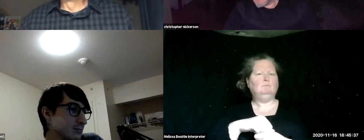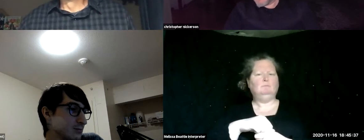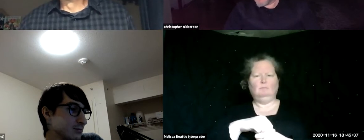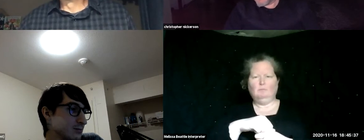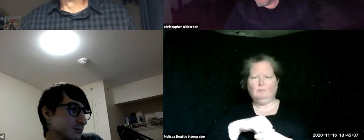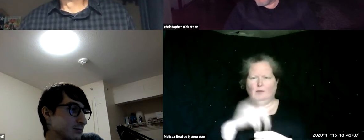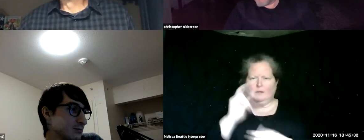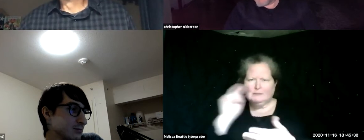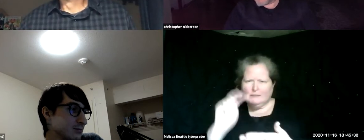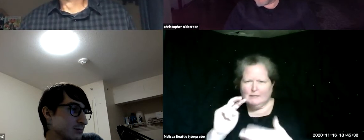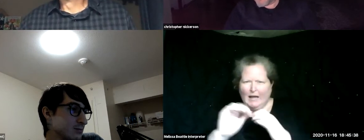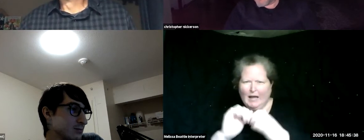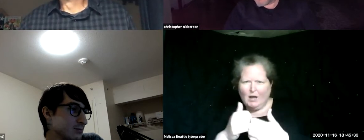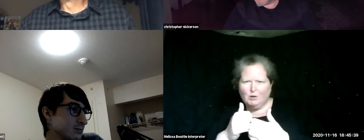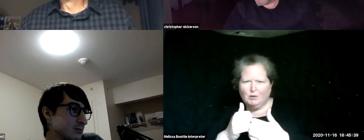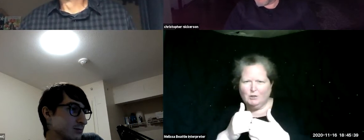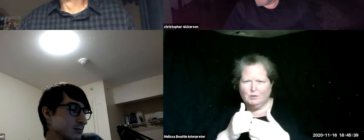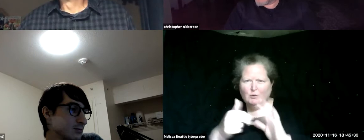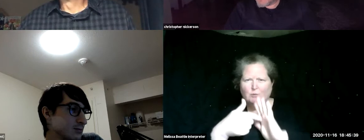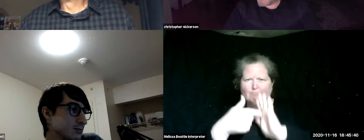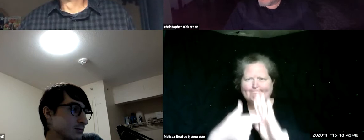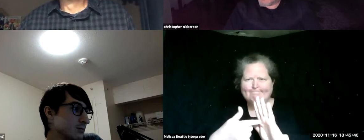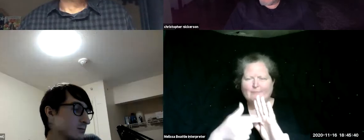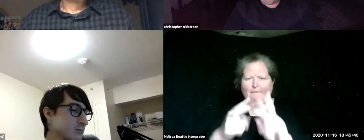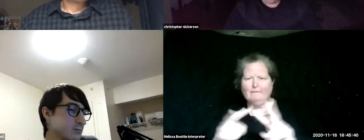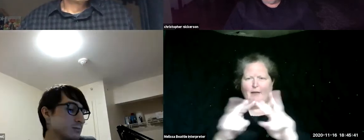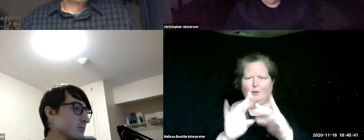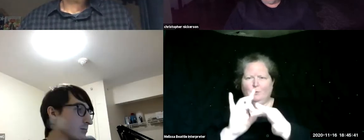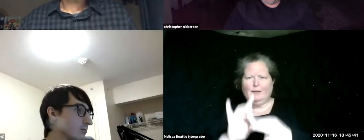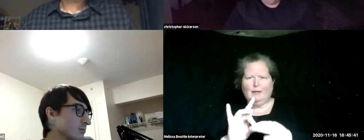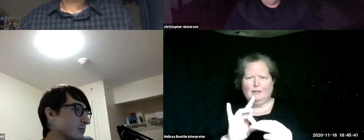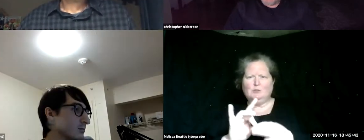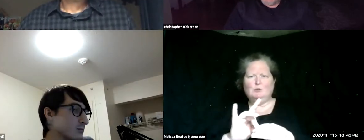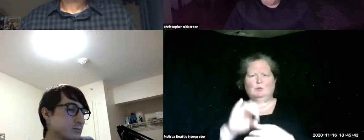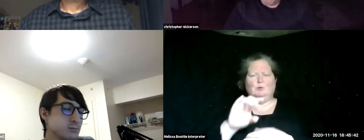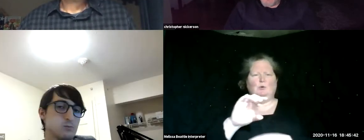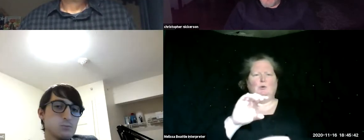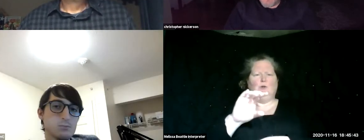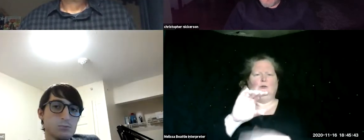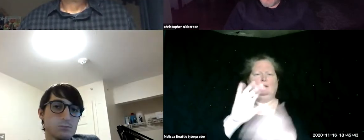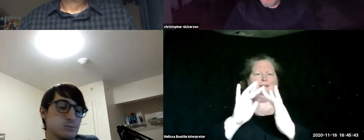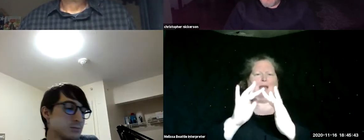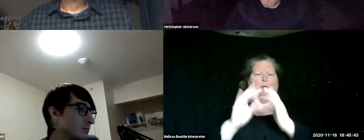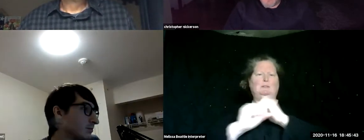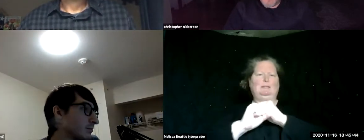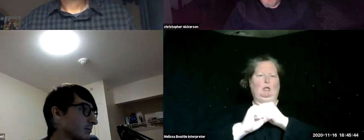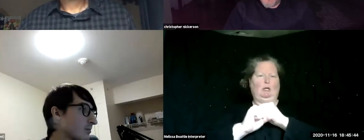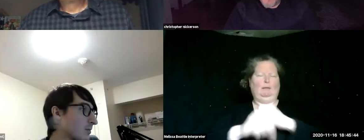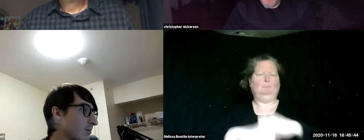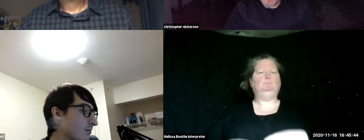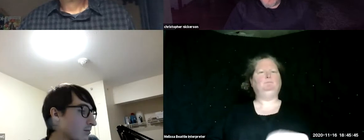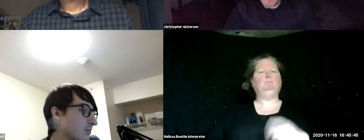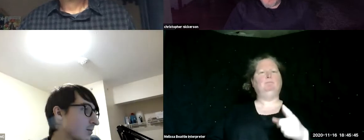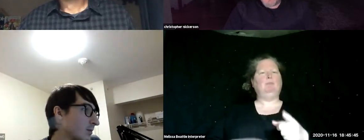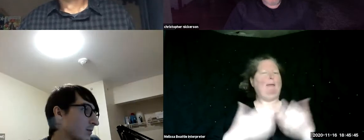Let's see. How do you convey value to companies as it pertains to cybersecurity? So I maybe might need